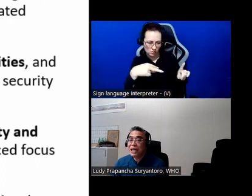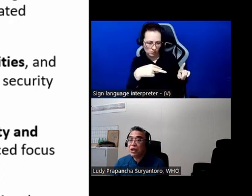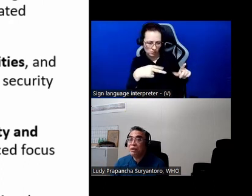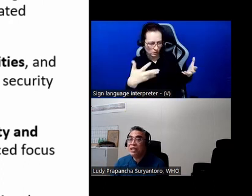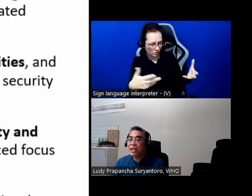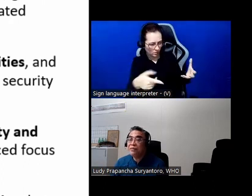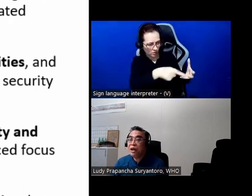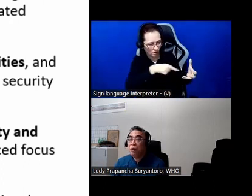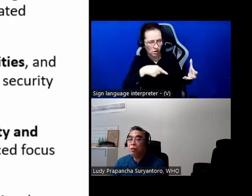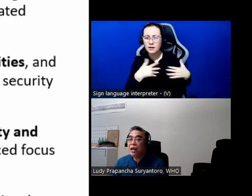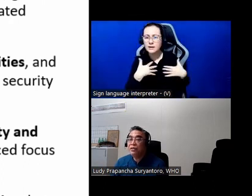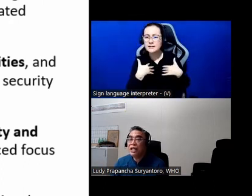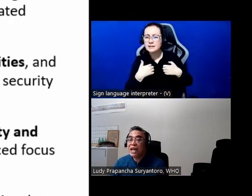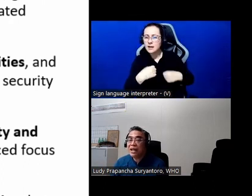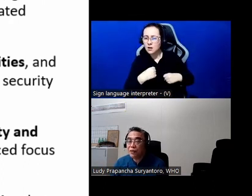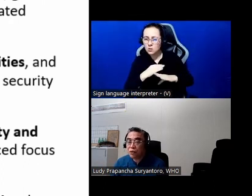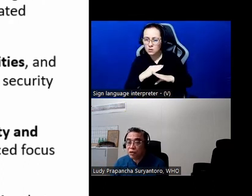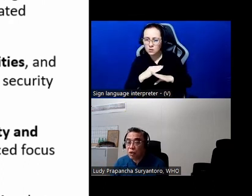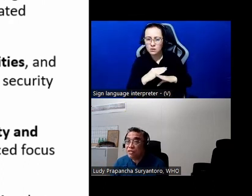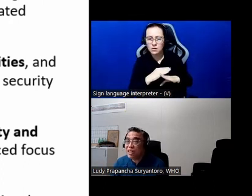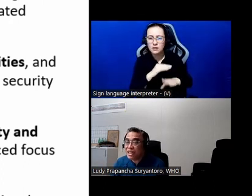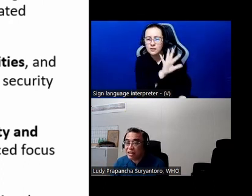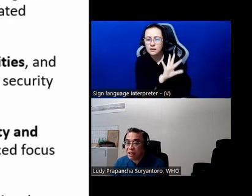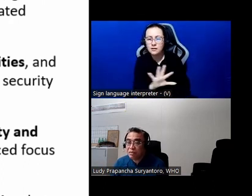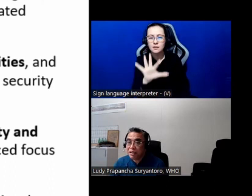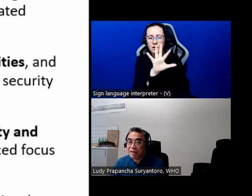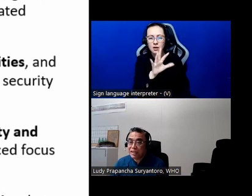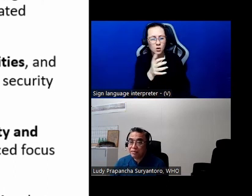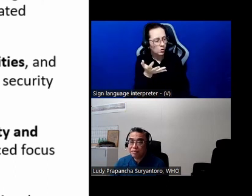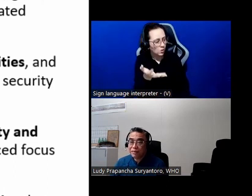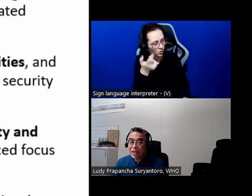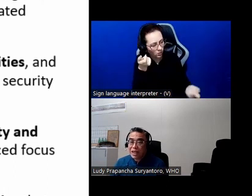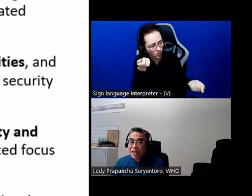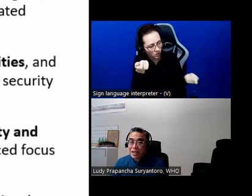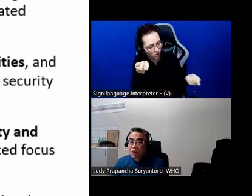preparedness cannot be achieved without an enhanced focus on cities and urban setting.